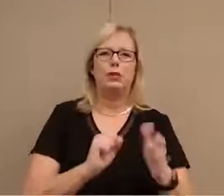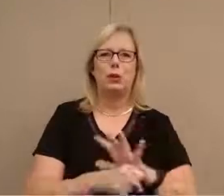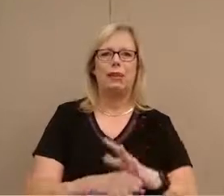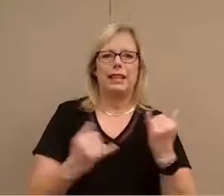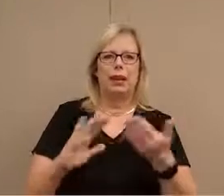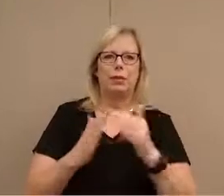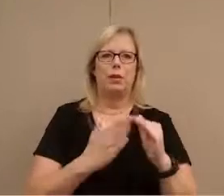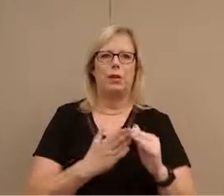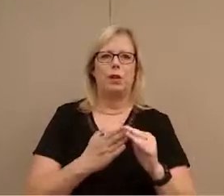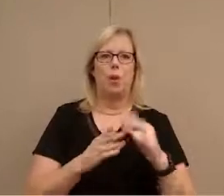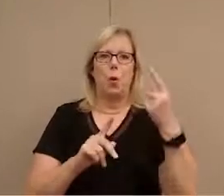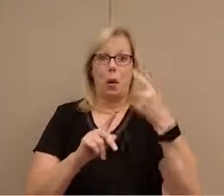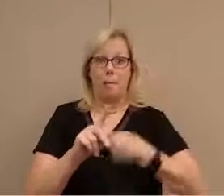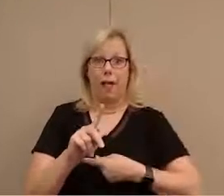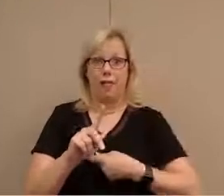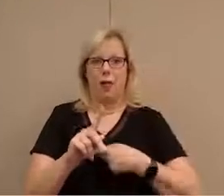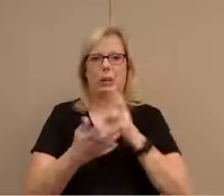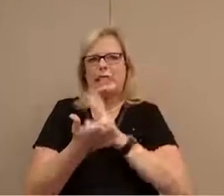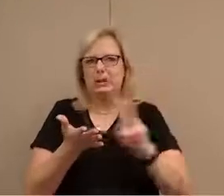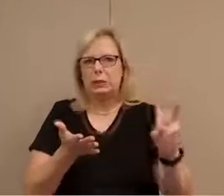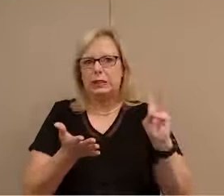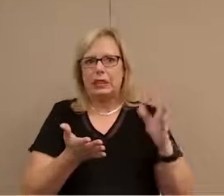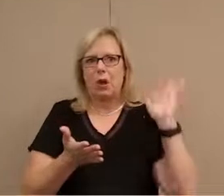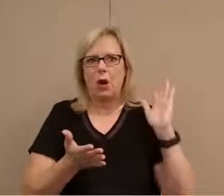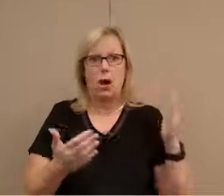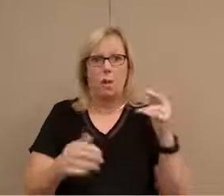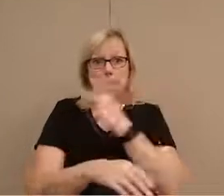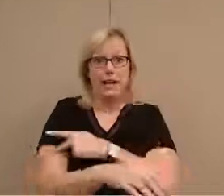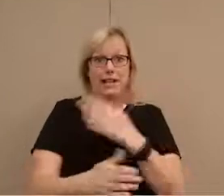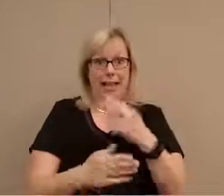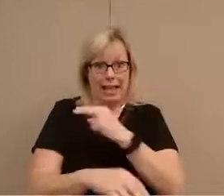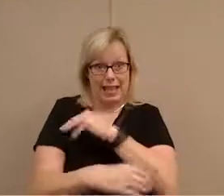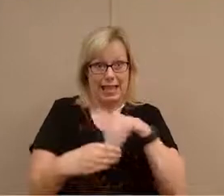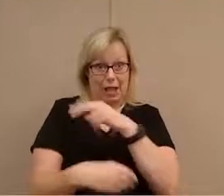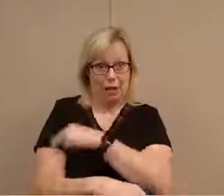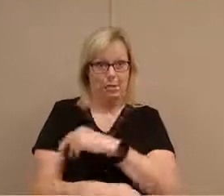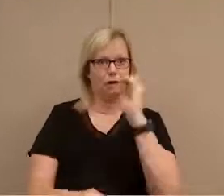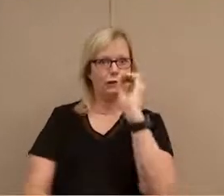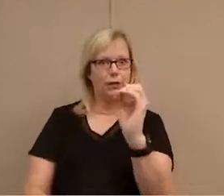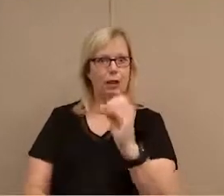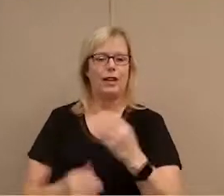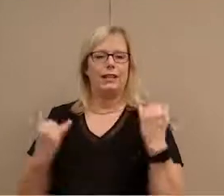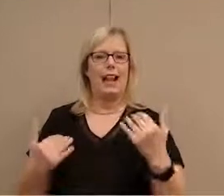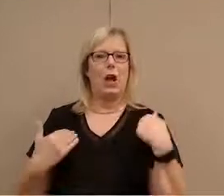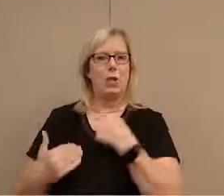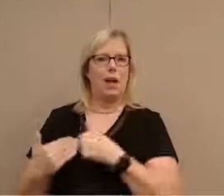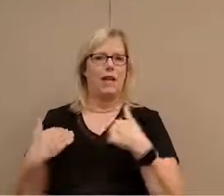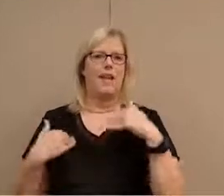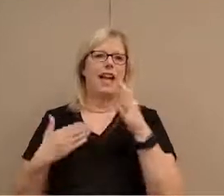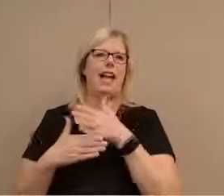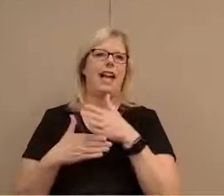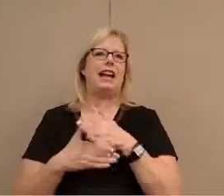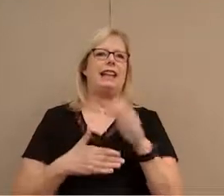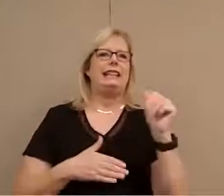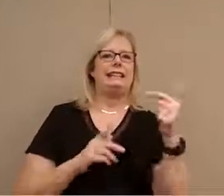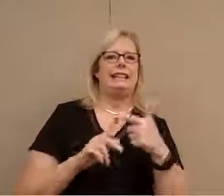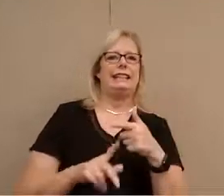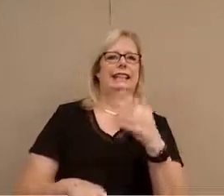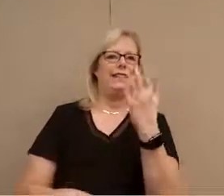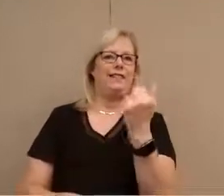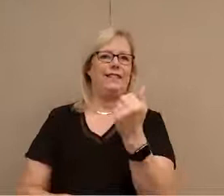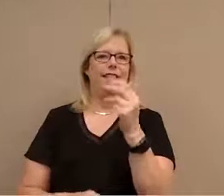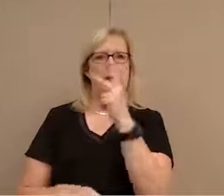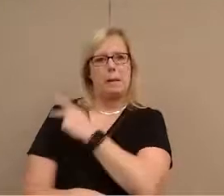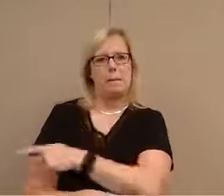A month and a half ago, we had no patients in the hospital. Now, on an average, we have between 10 to